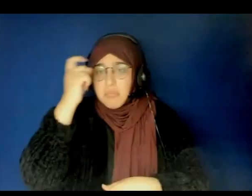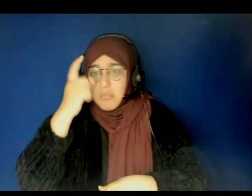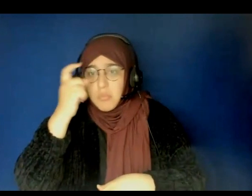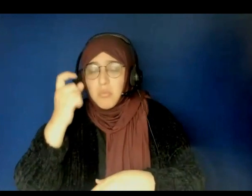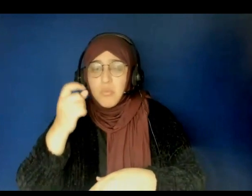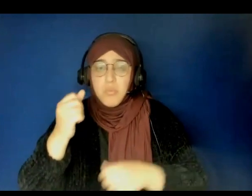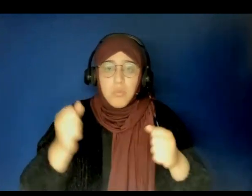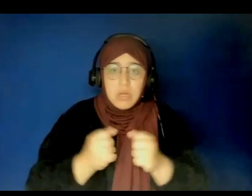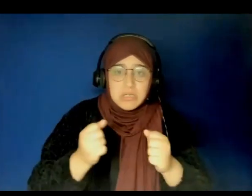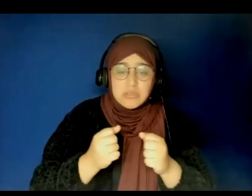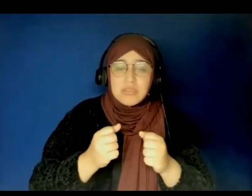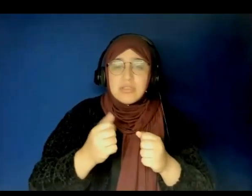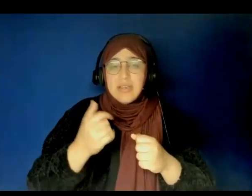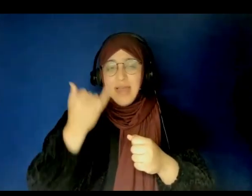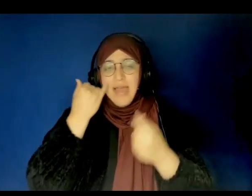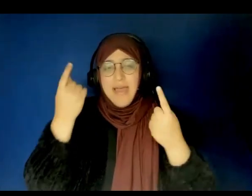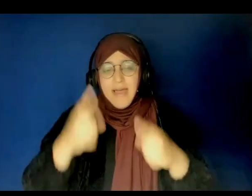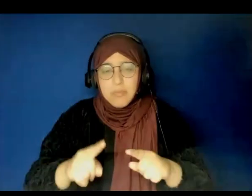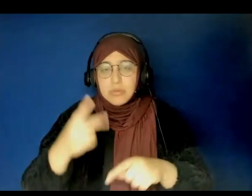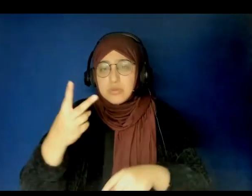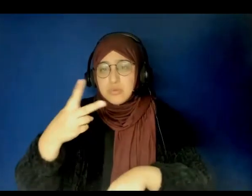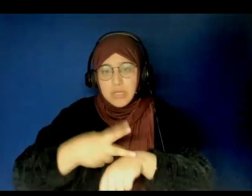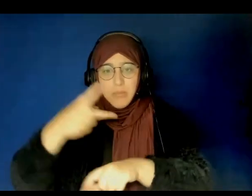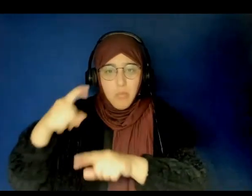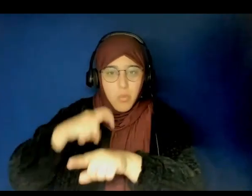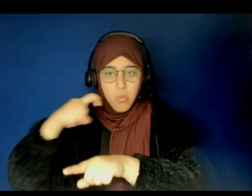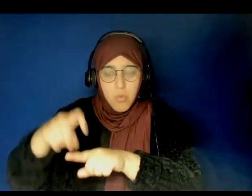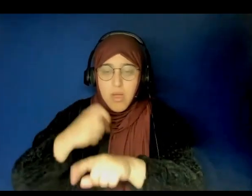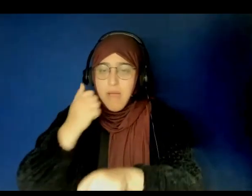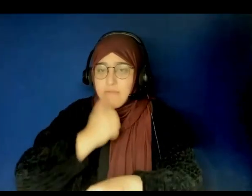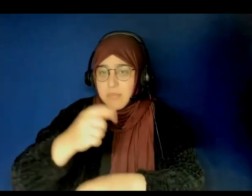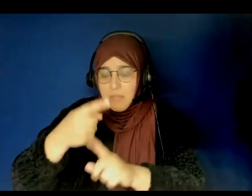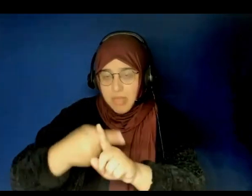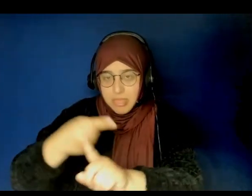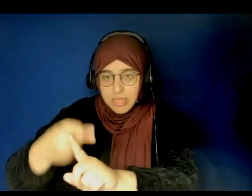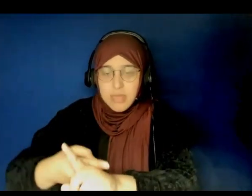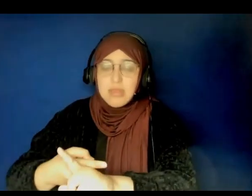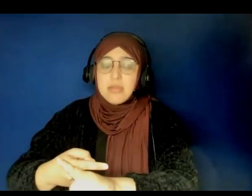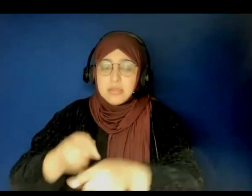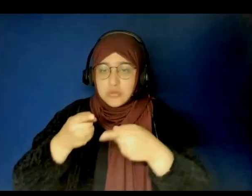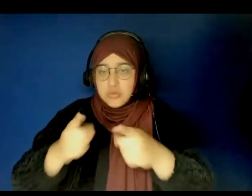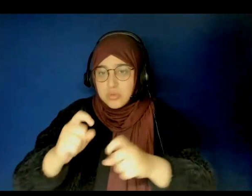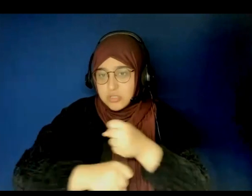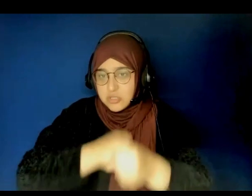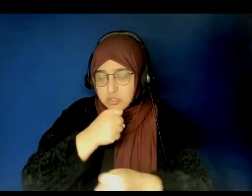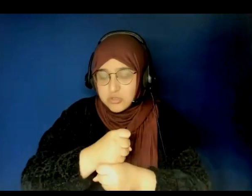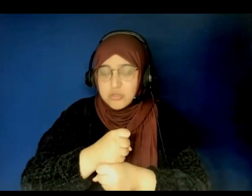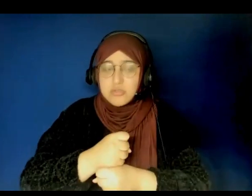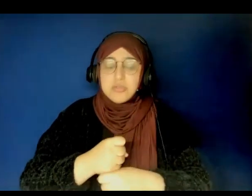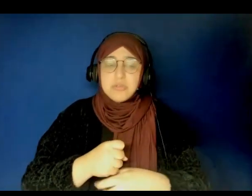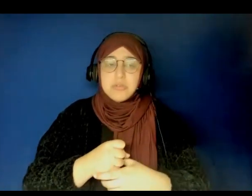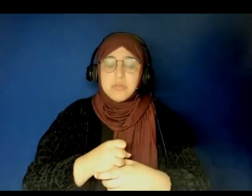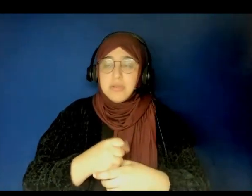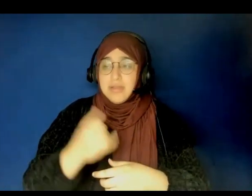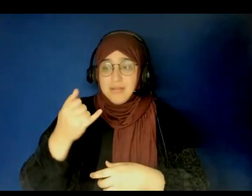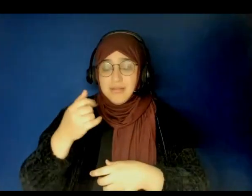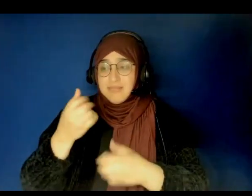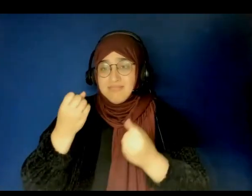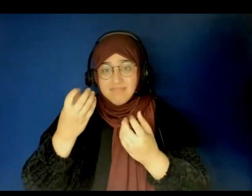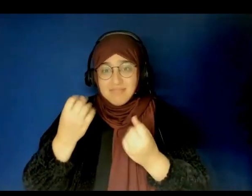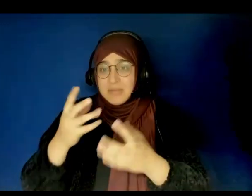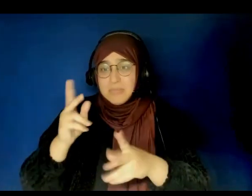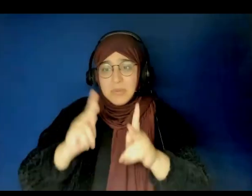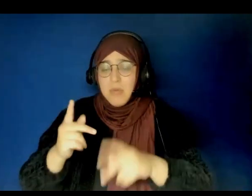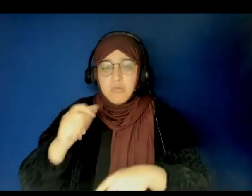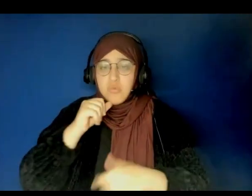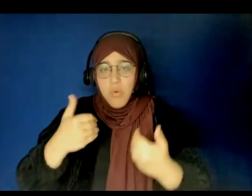would get about 2 calls a month, every month for the year, of people who don't have a living will or advanced